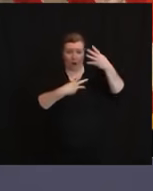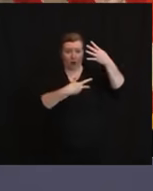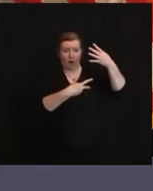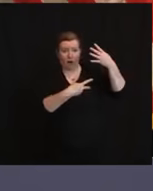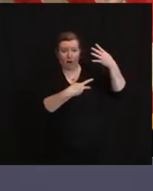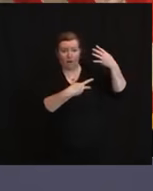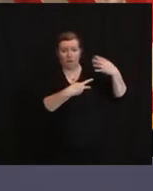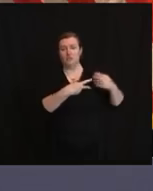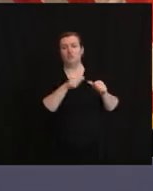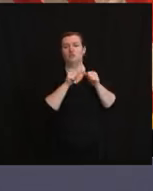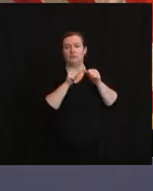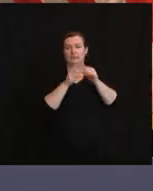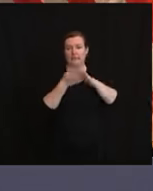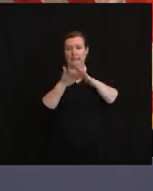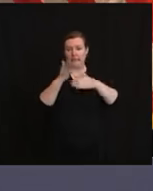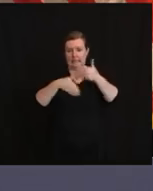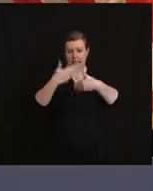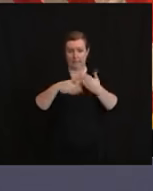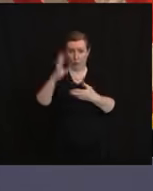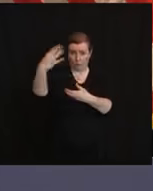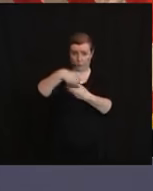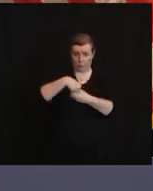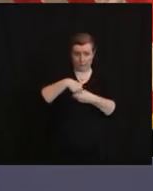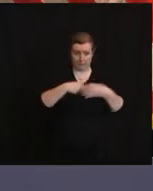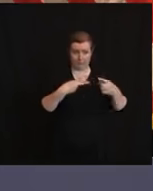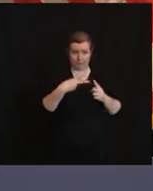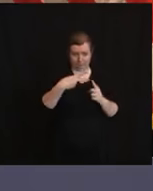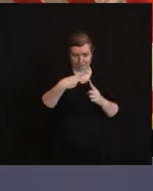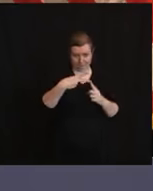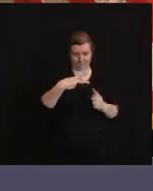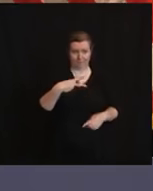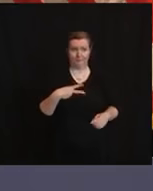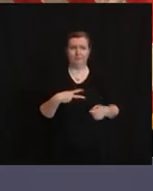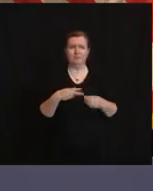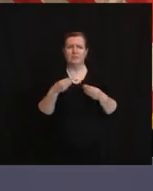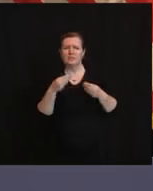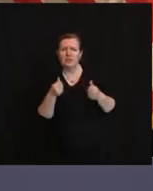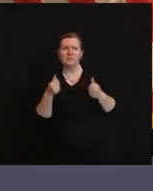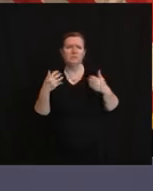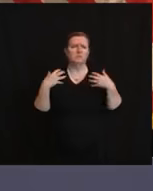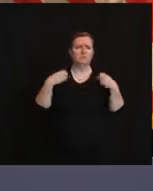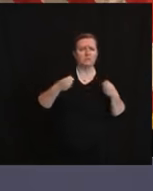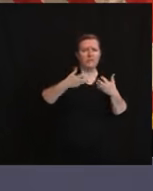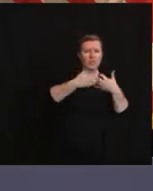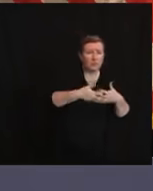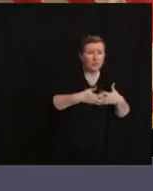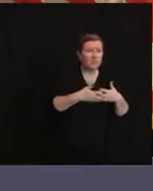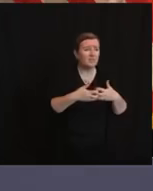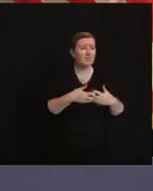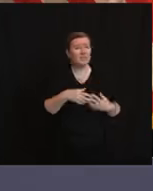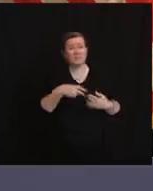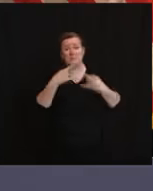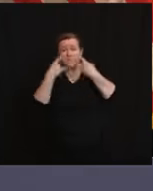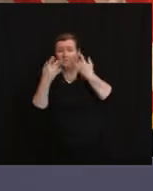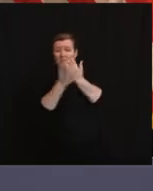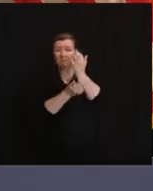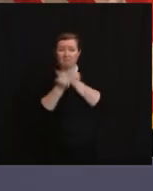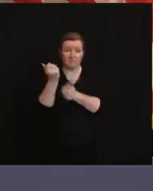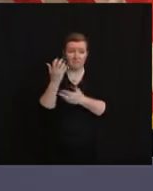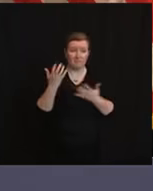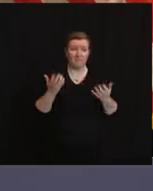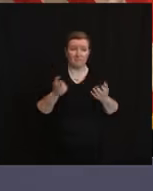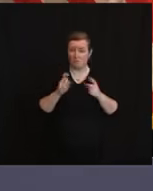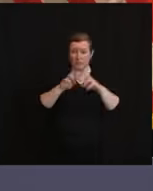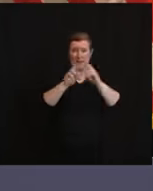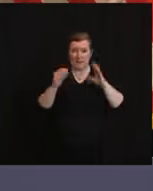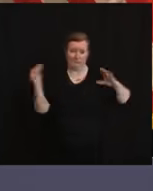funding, hopefully from the Fed's, bed capacity, ventilator capacity, PPE, keeping these volunteers